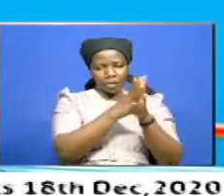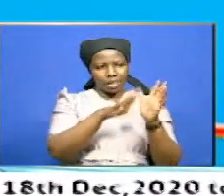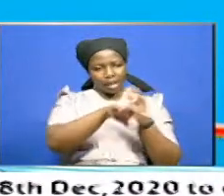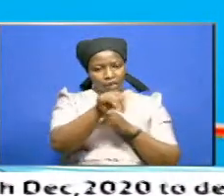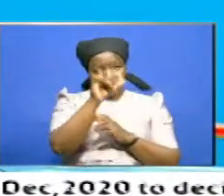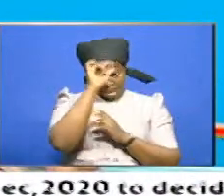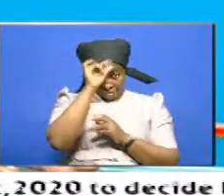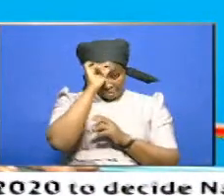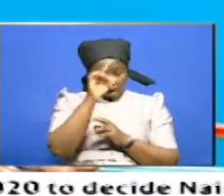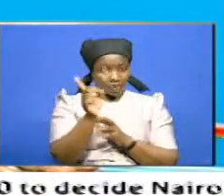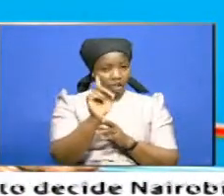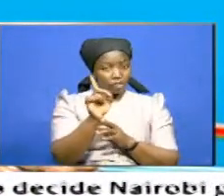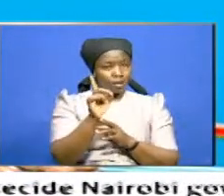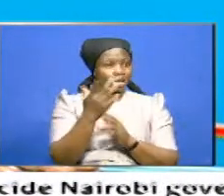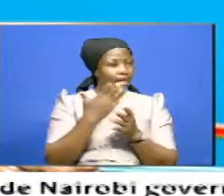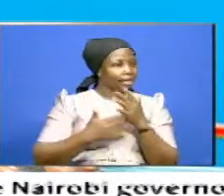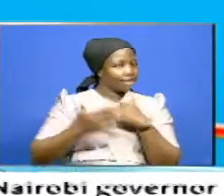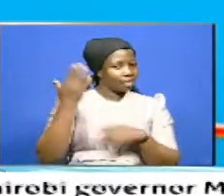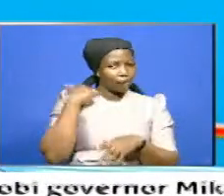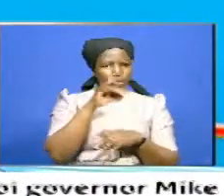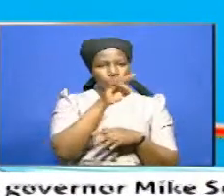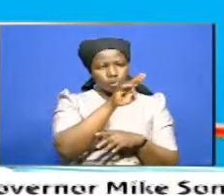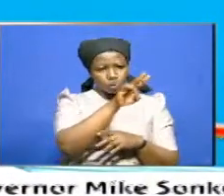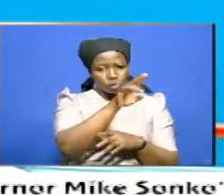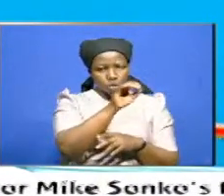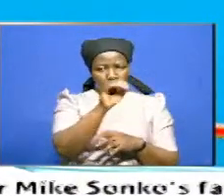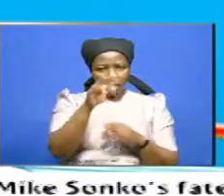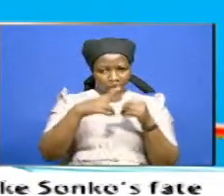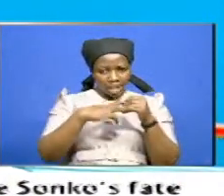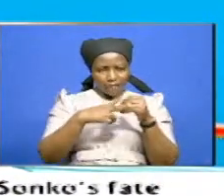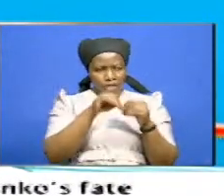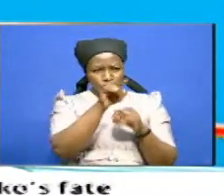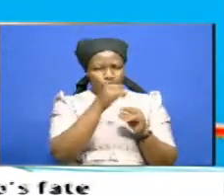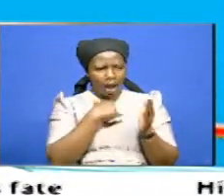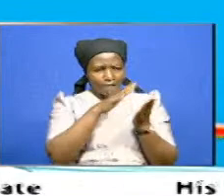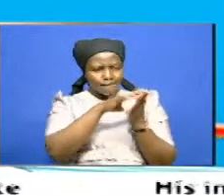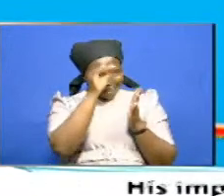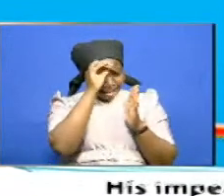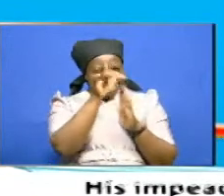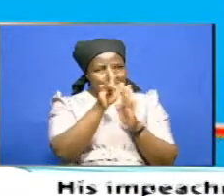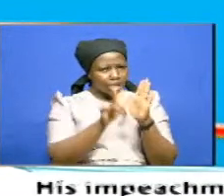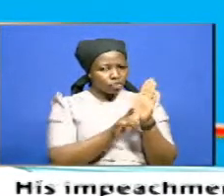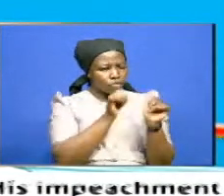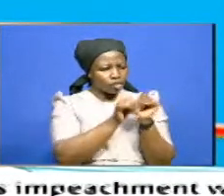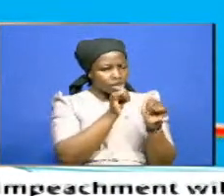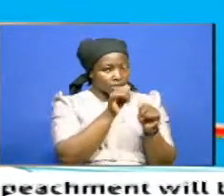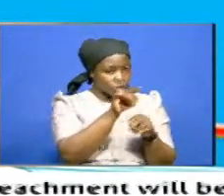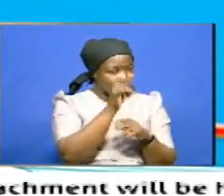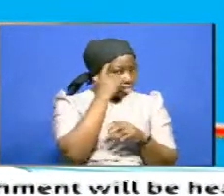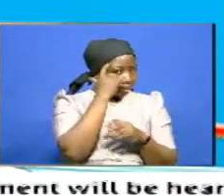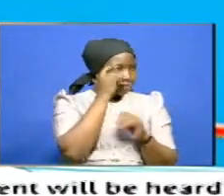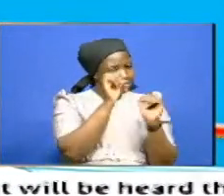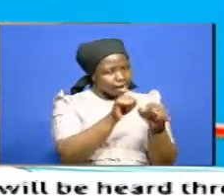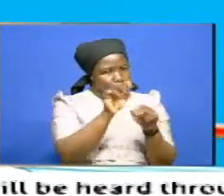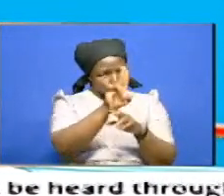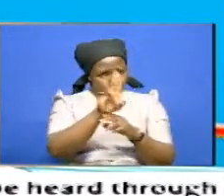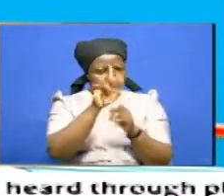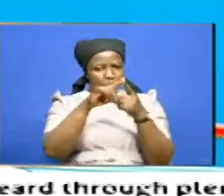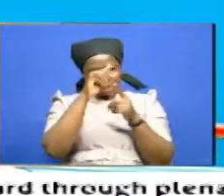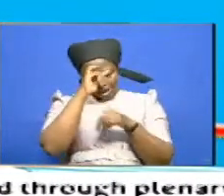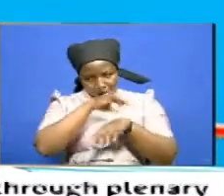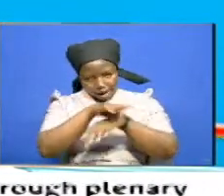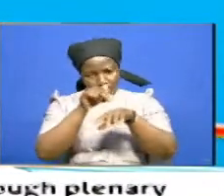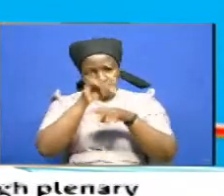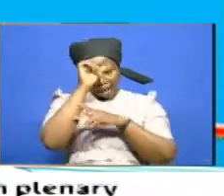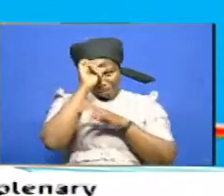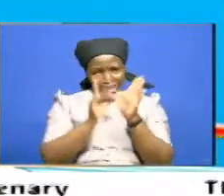of Nairobi back in the year 2007. What lessons have you learned that you think can be applied to the national government, you know, in